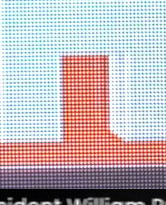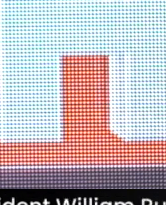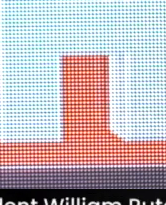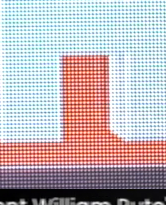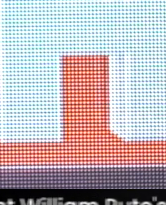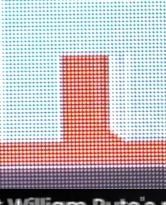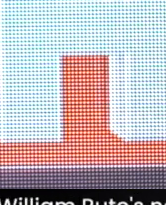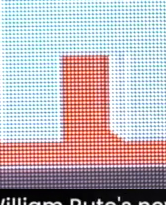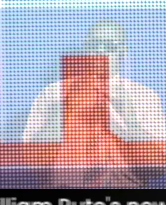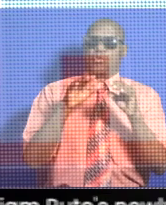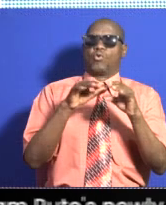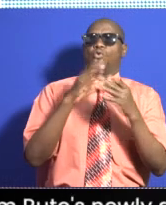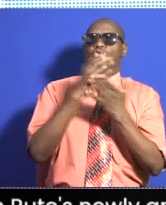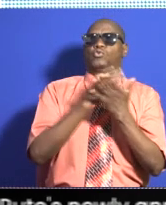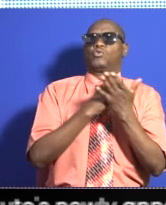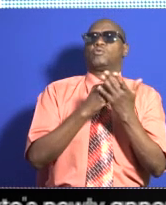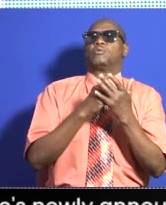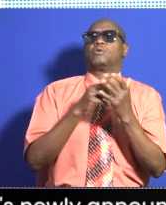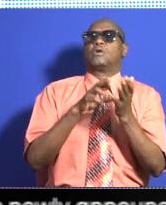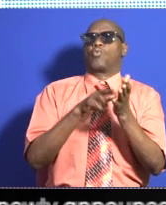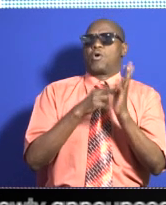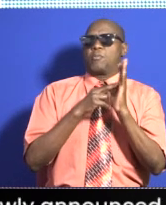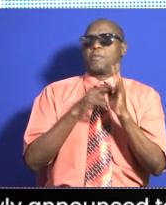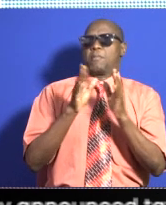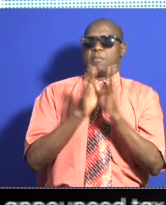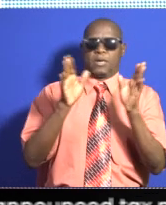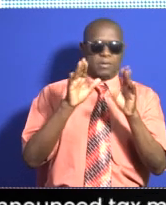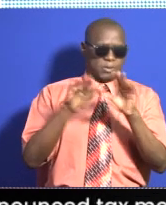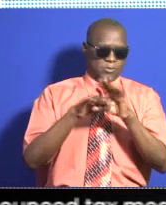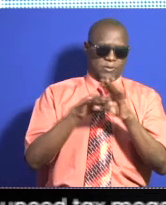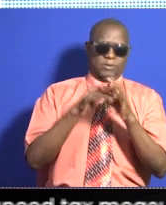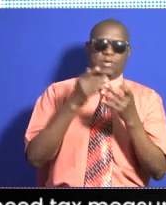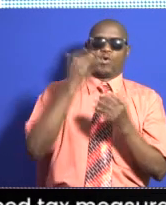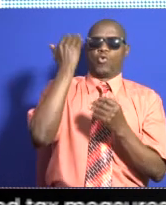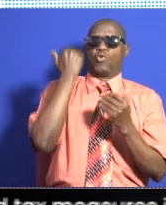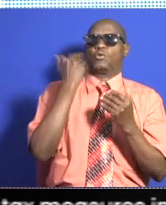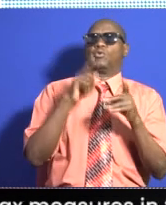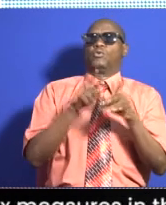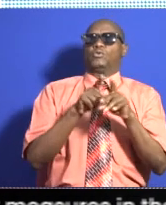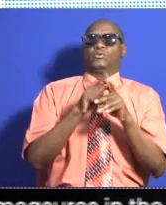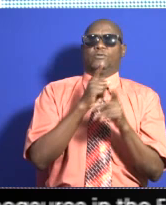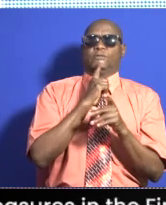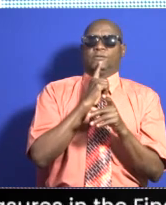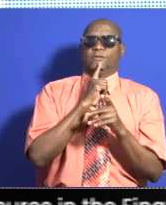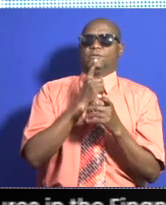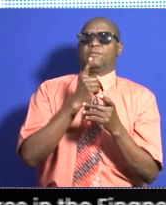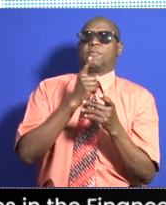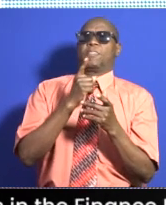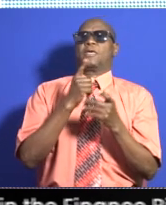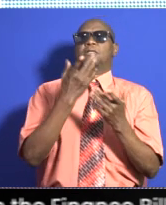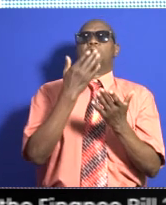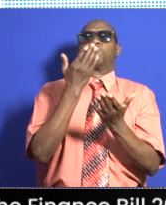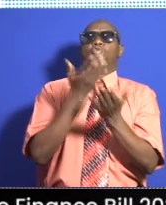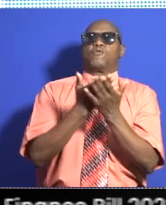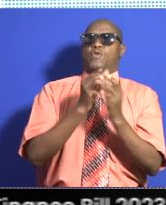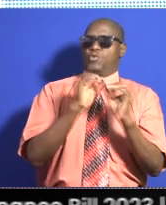to the constitutional requirement of public participation. The court also ruled that the Public Service Commission did not prove that the public participation